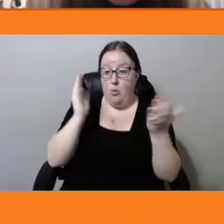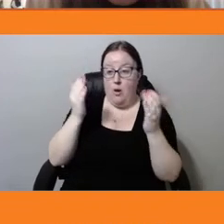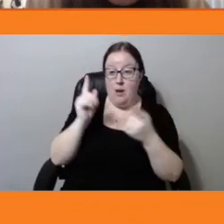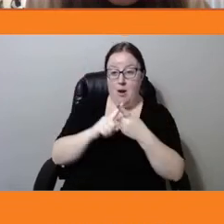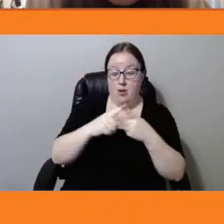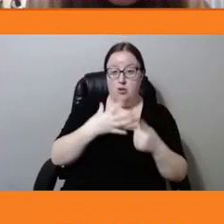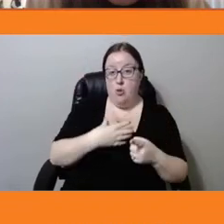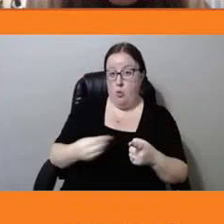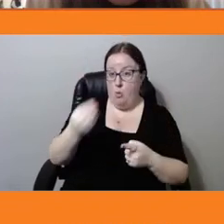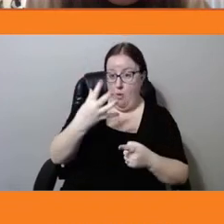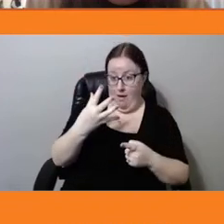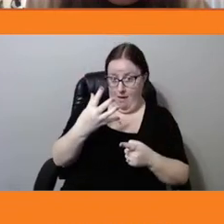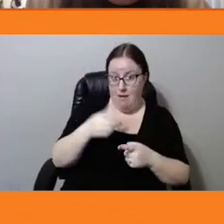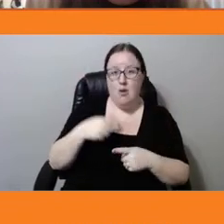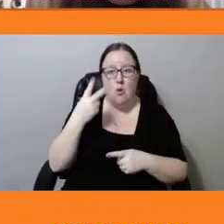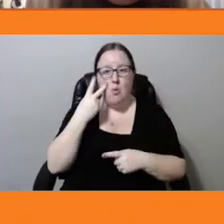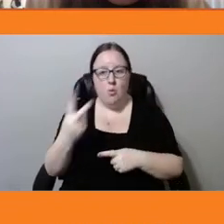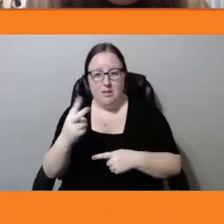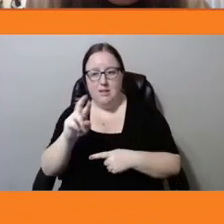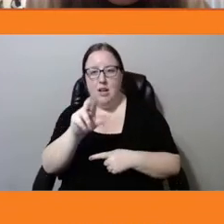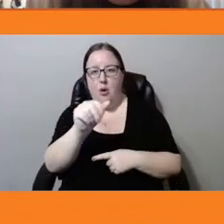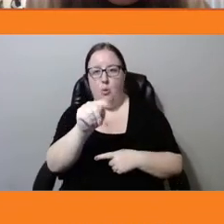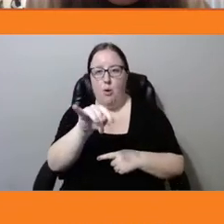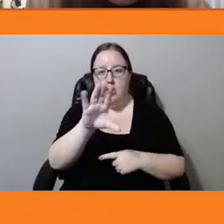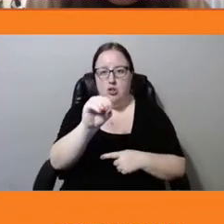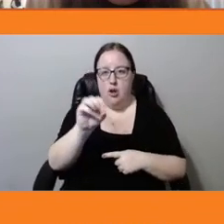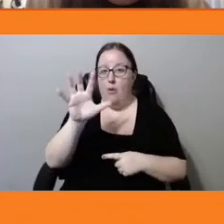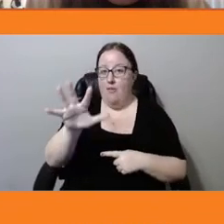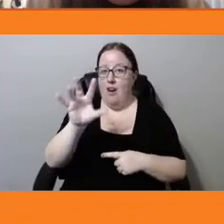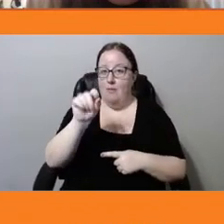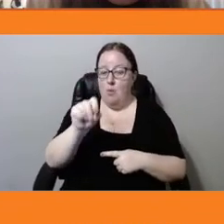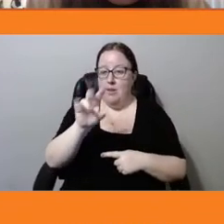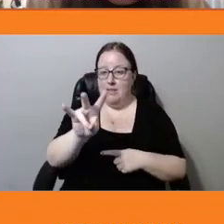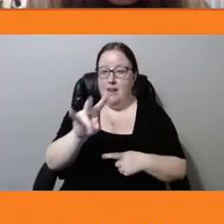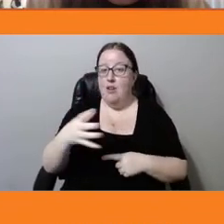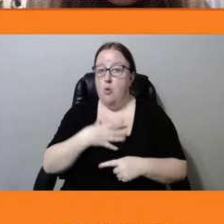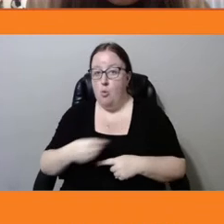white counterparts, this gives us a ratio of 5.7